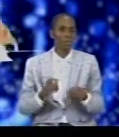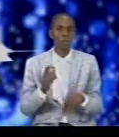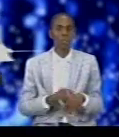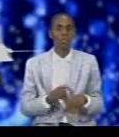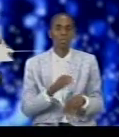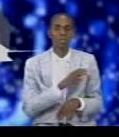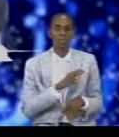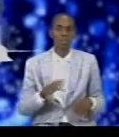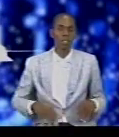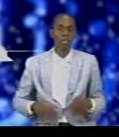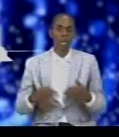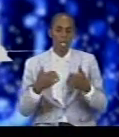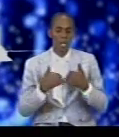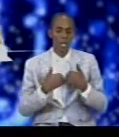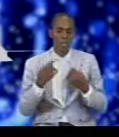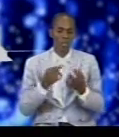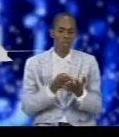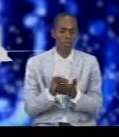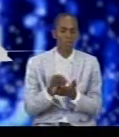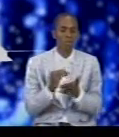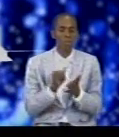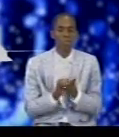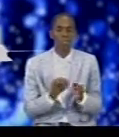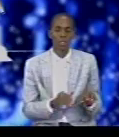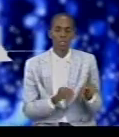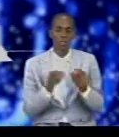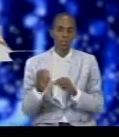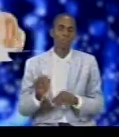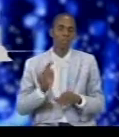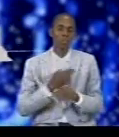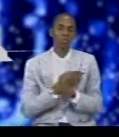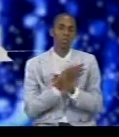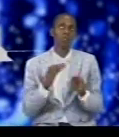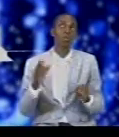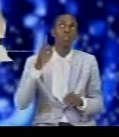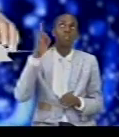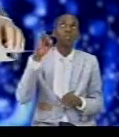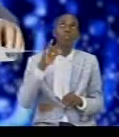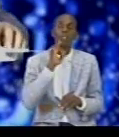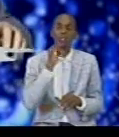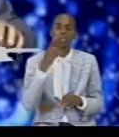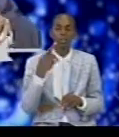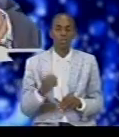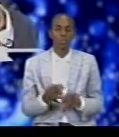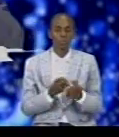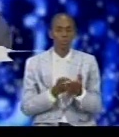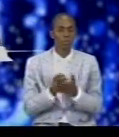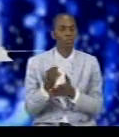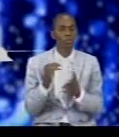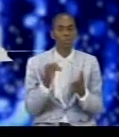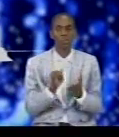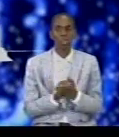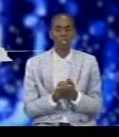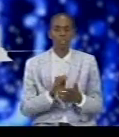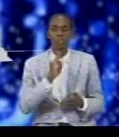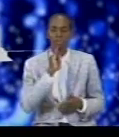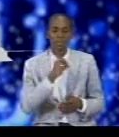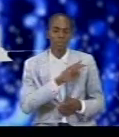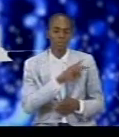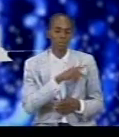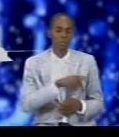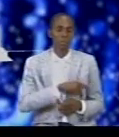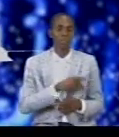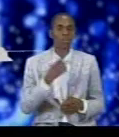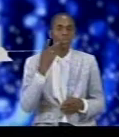set free. It's the truth that sets free. He is the truth personified. It's the truth that personified. In John